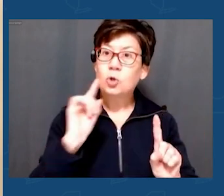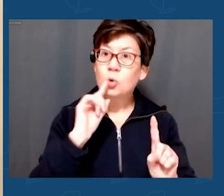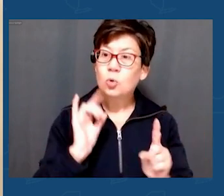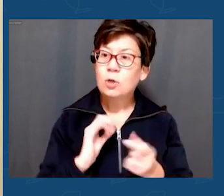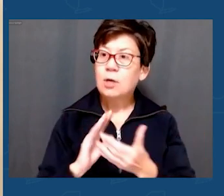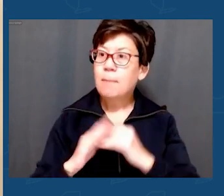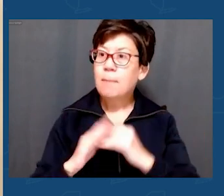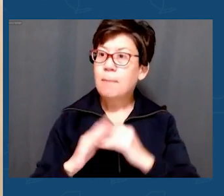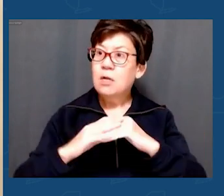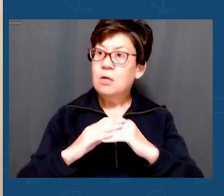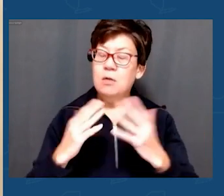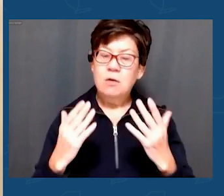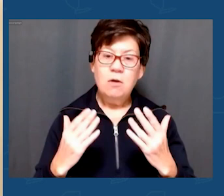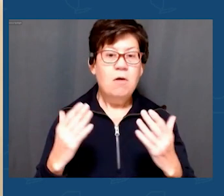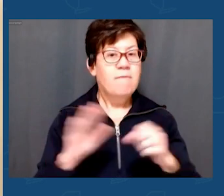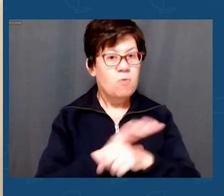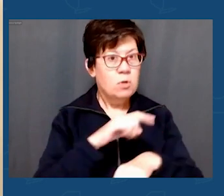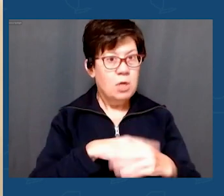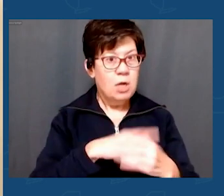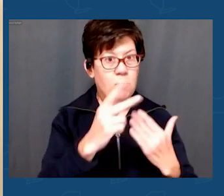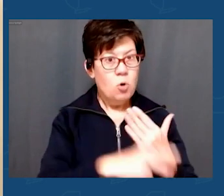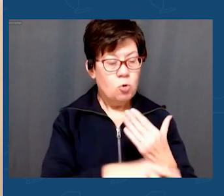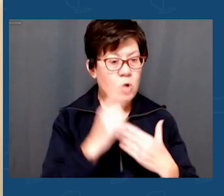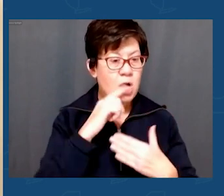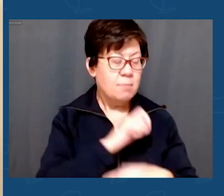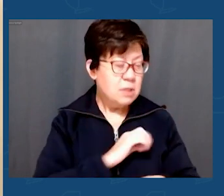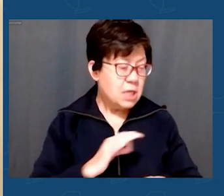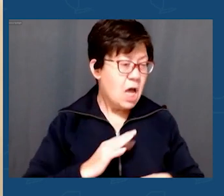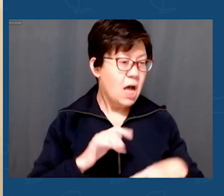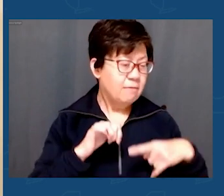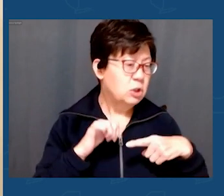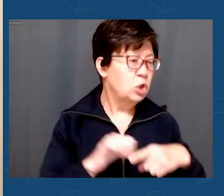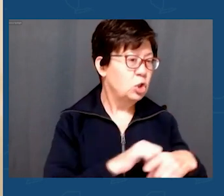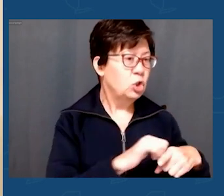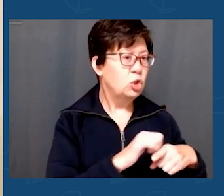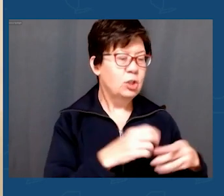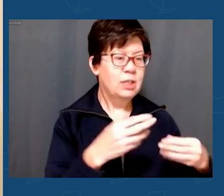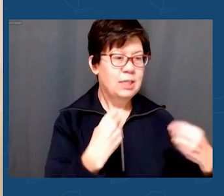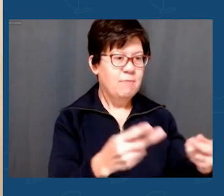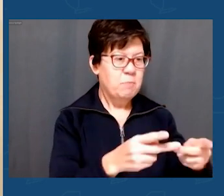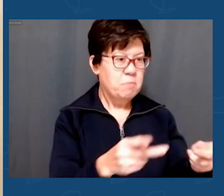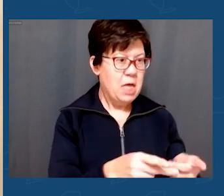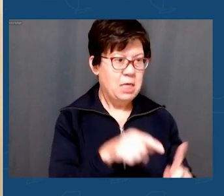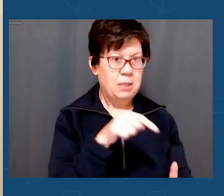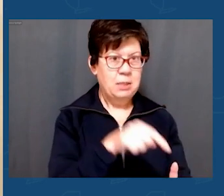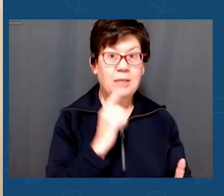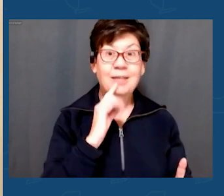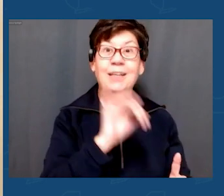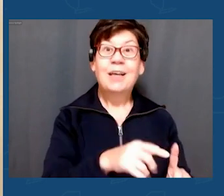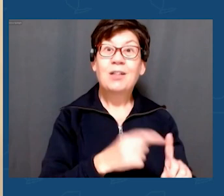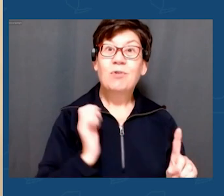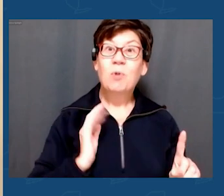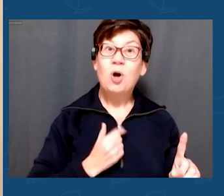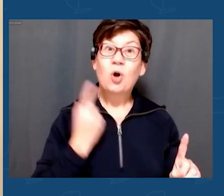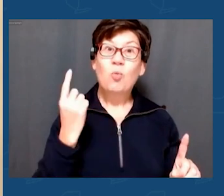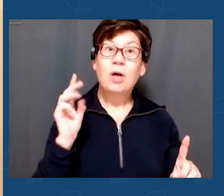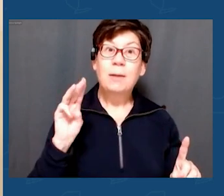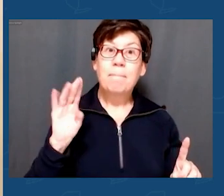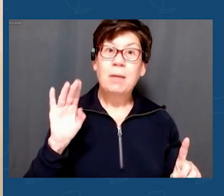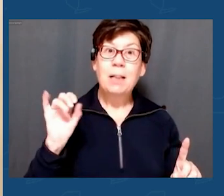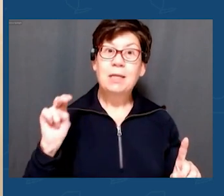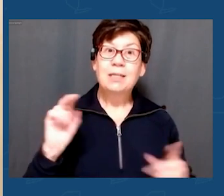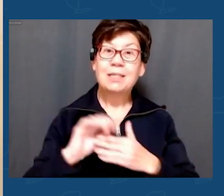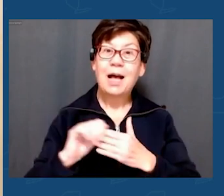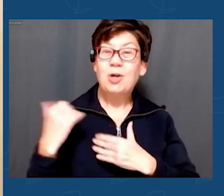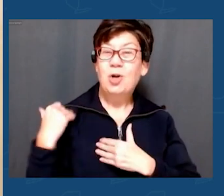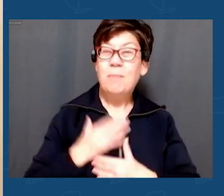full-time program, training staff, and also giving them space. This builds on our $1 billion investment in my last budget, a